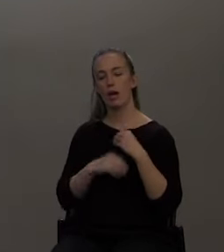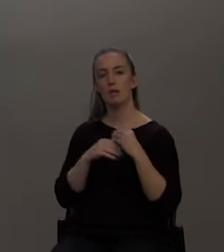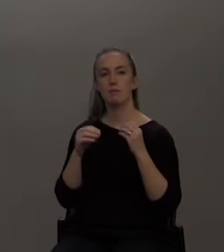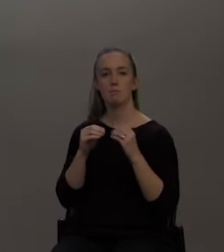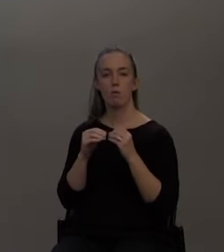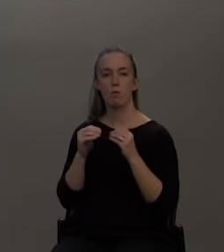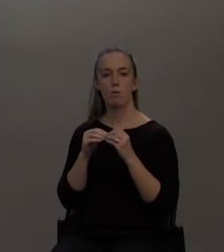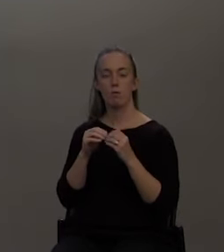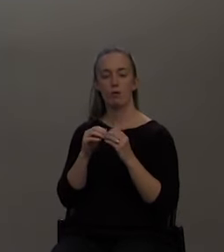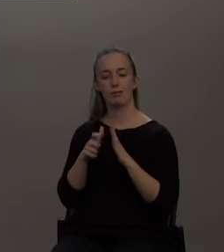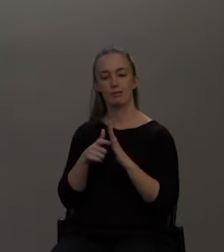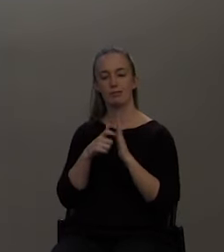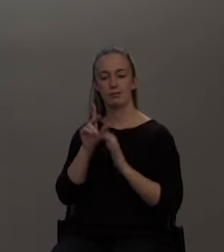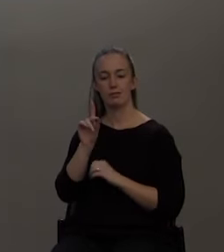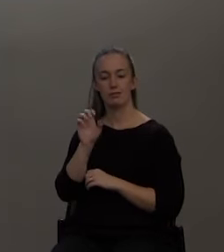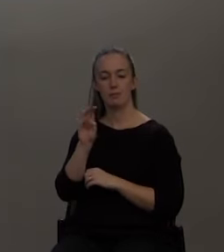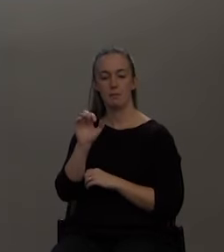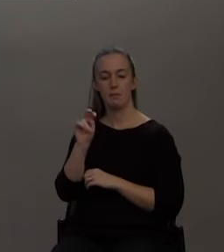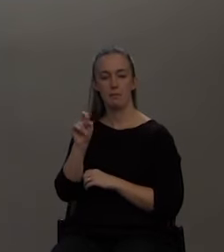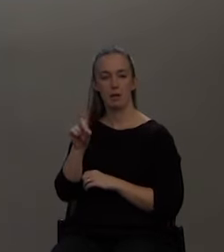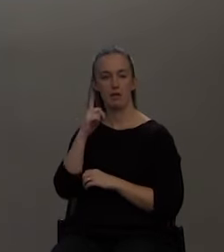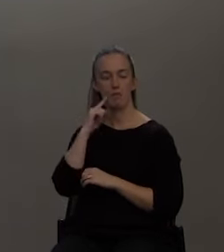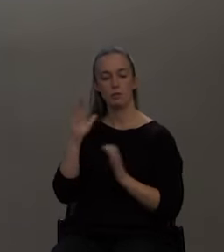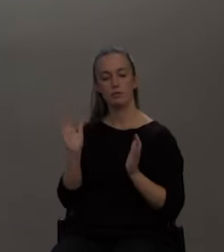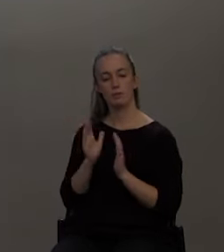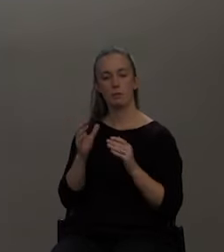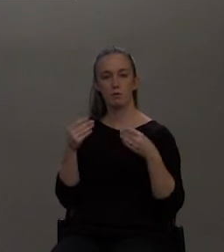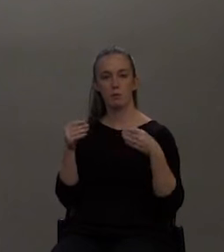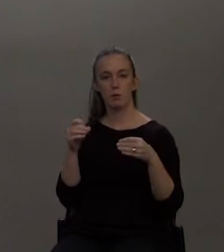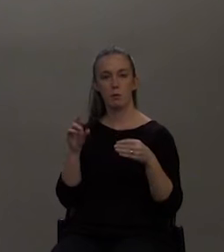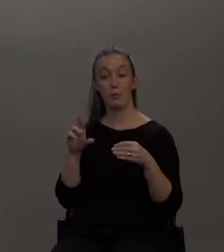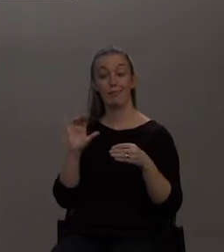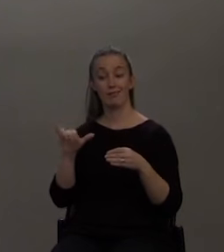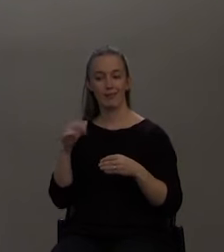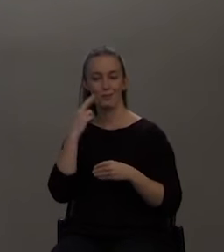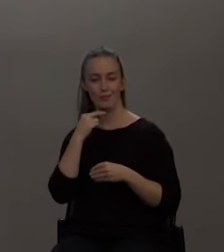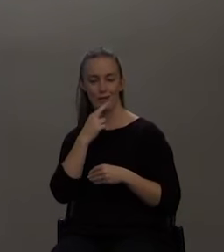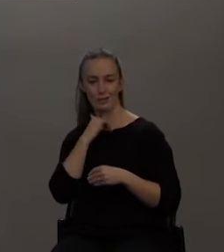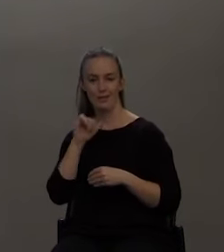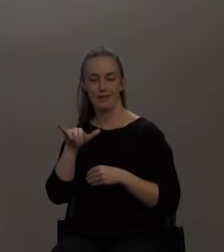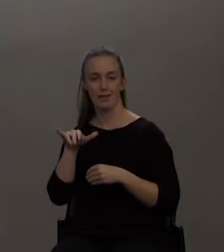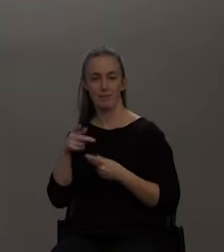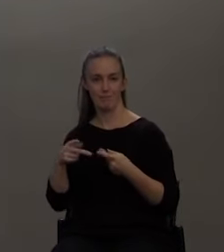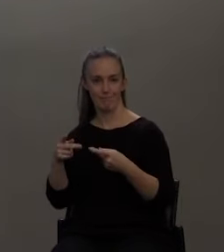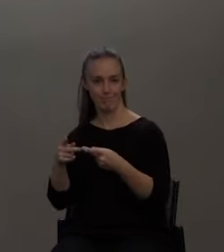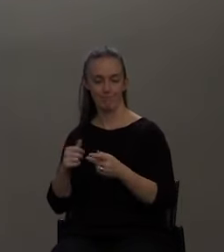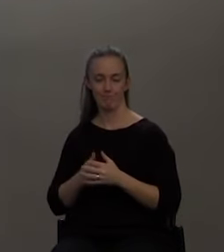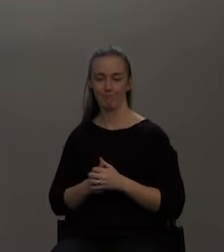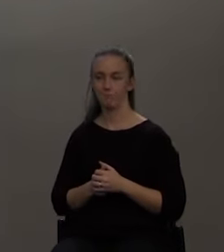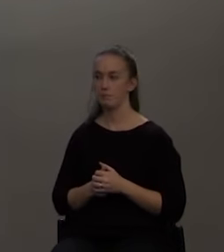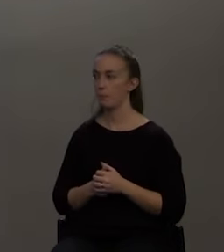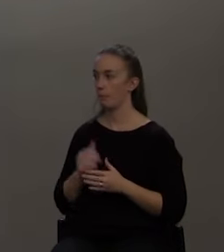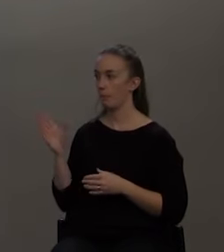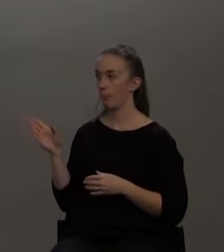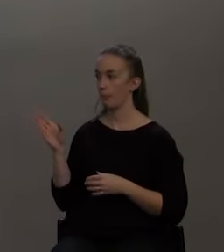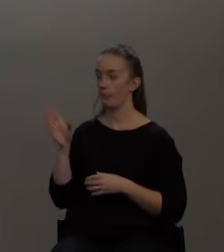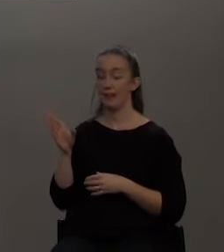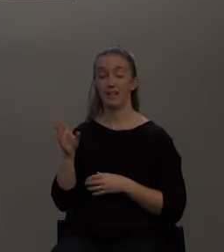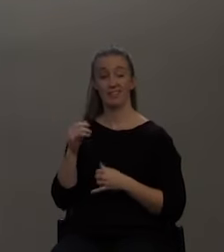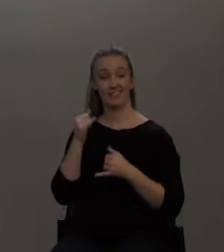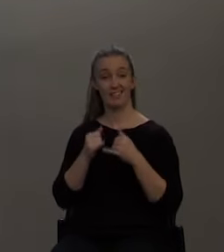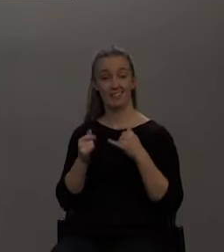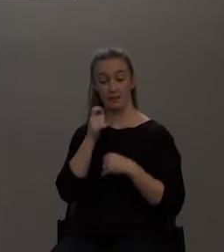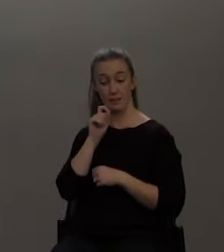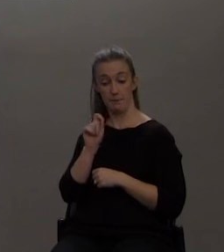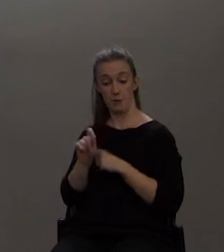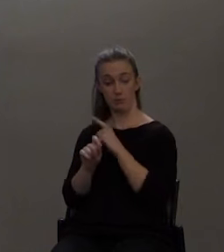additional demand for that small market or that restaurant in that location. And to jump down to the last